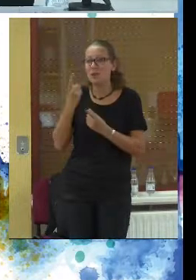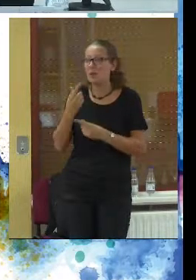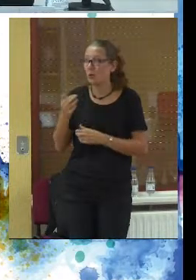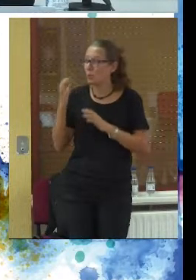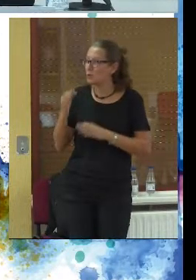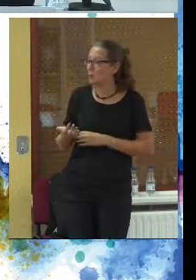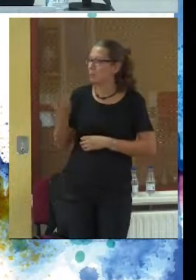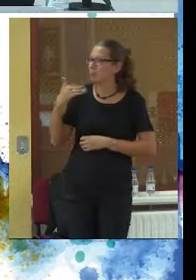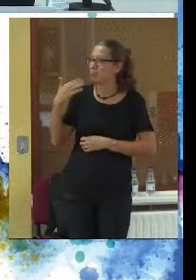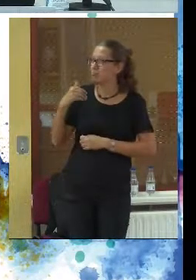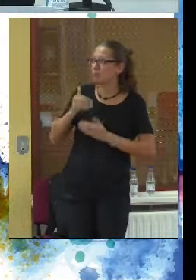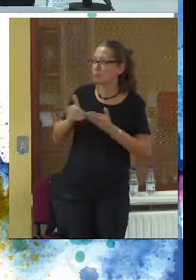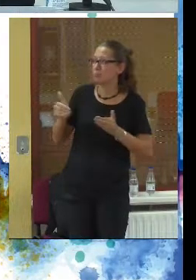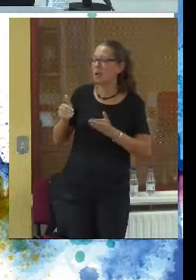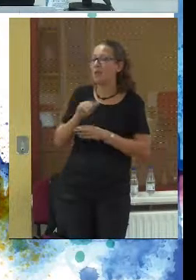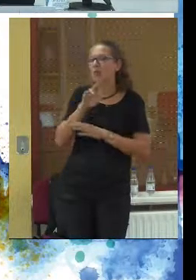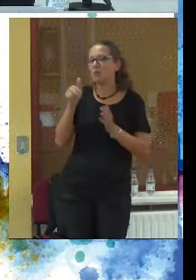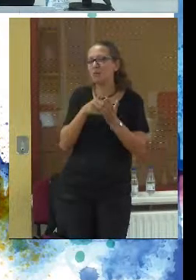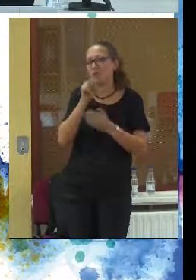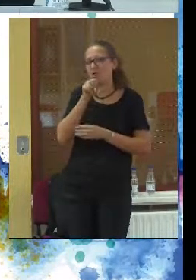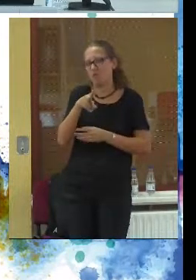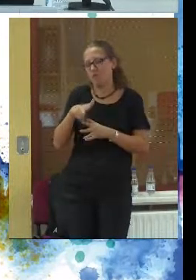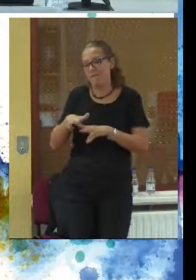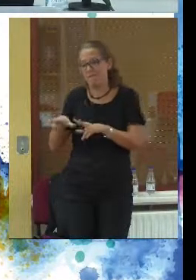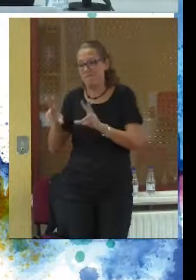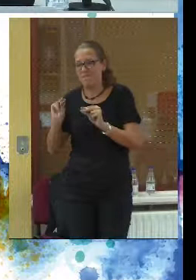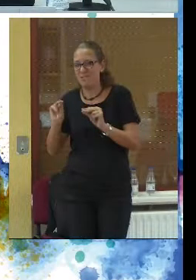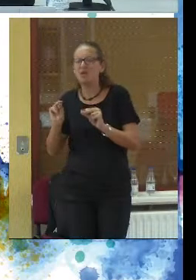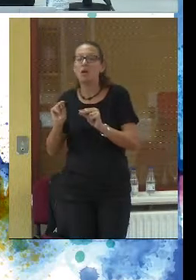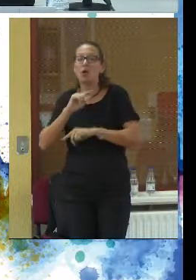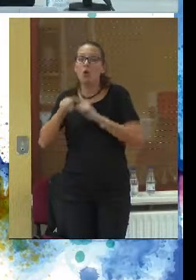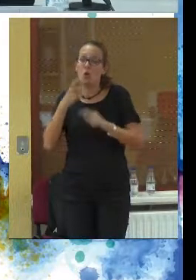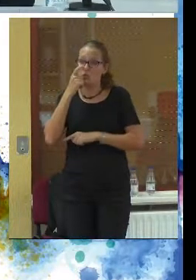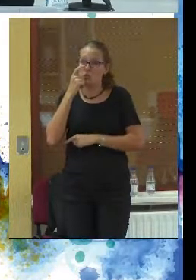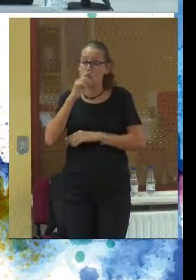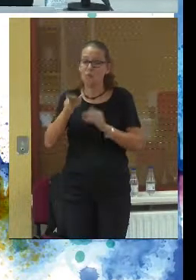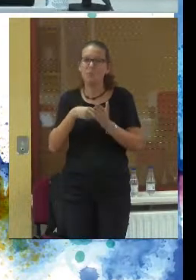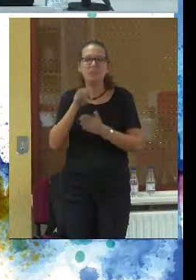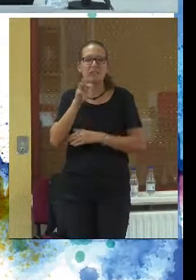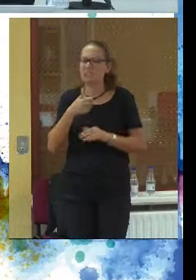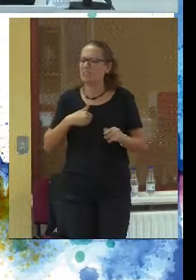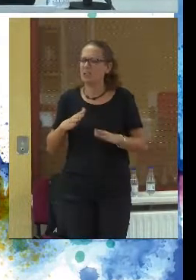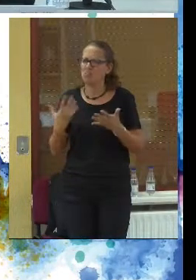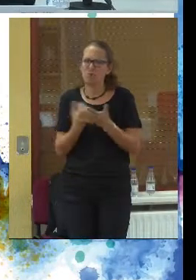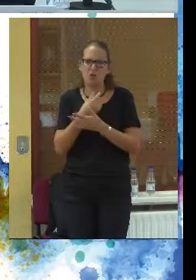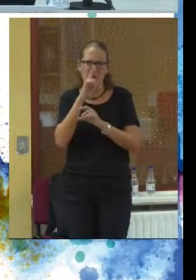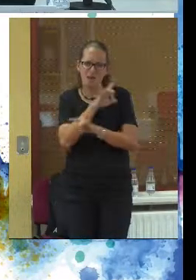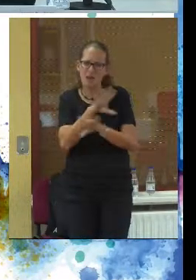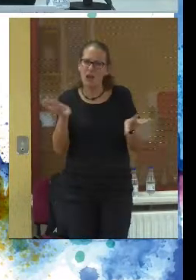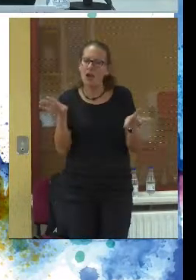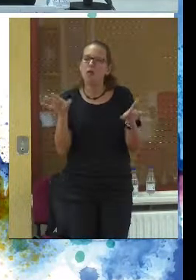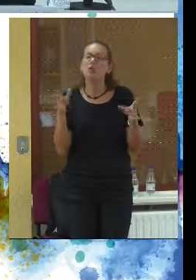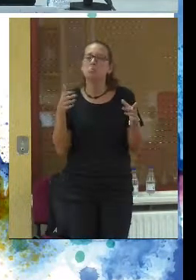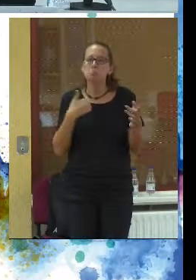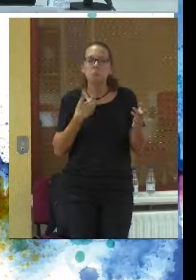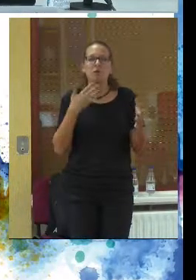attempt, we are going back to end of 2012. But by June